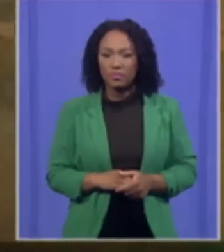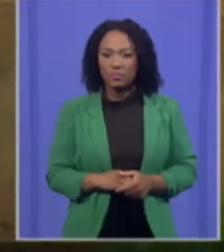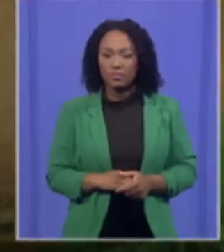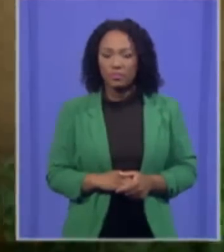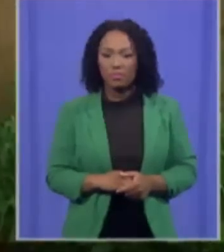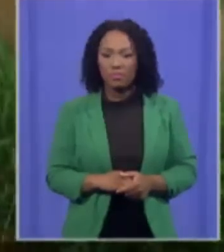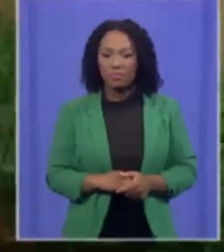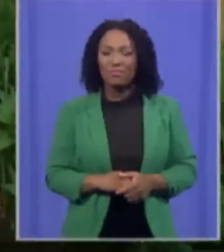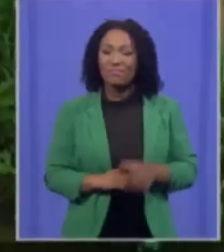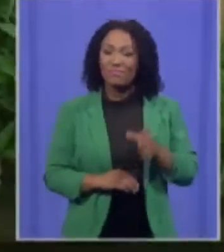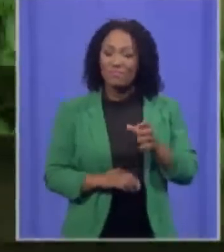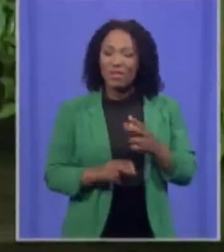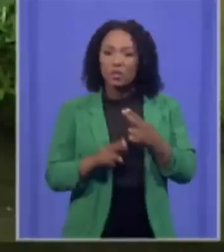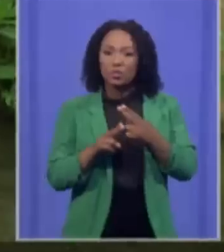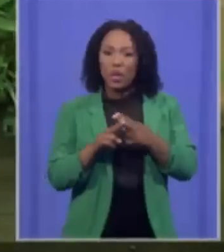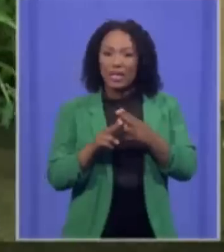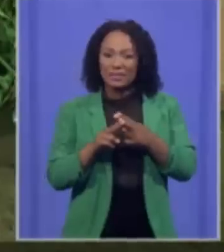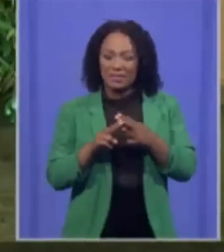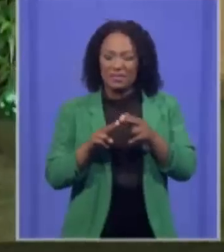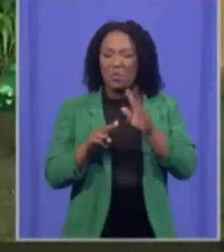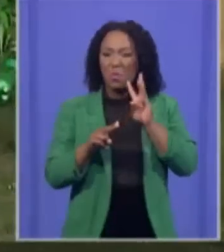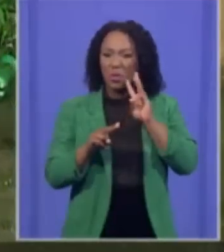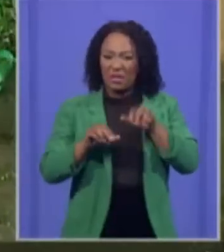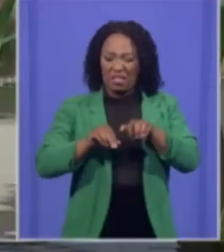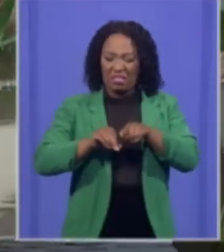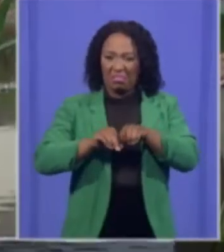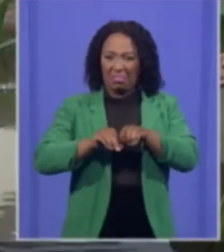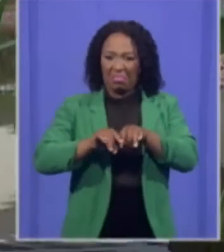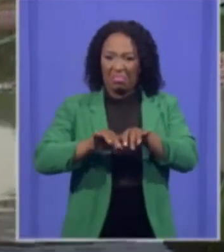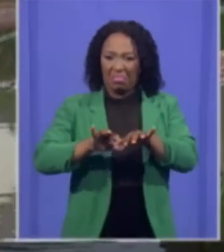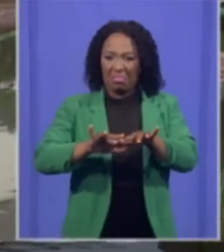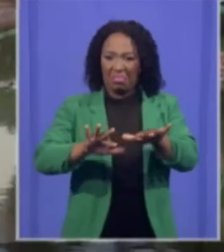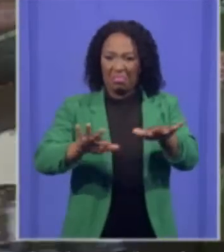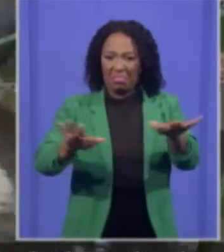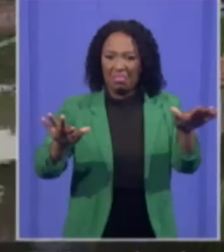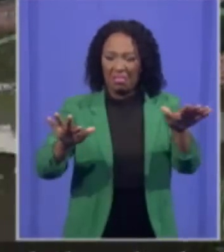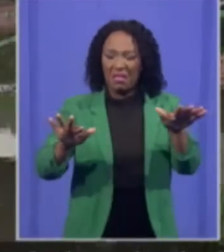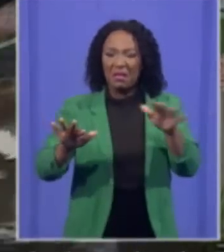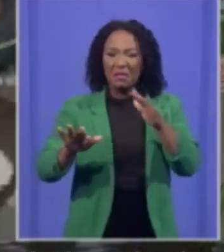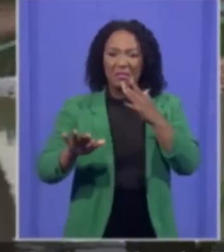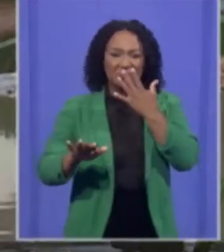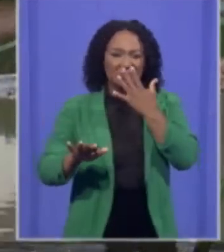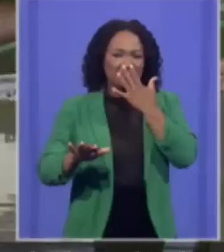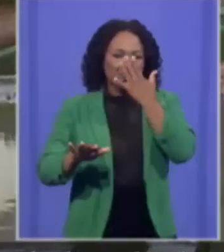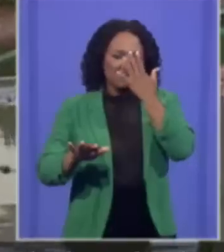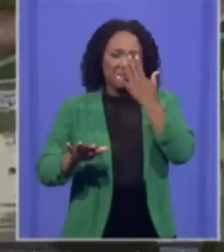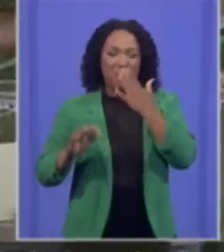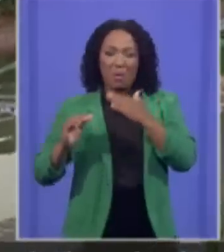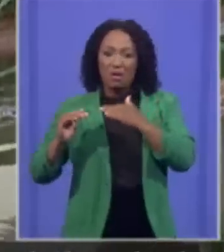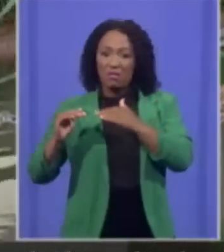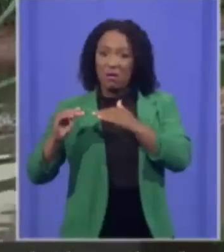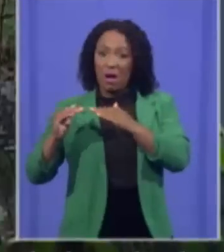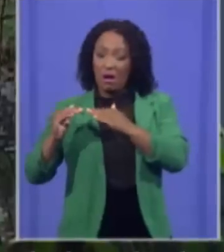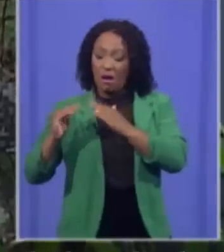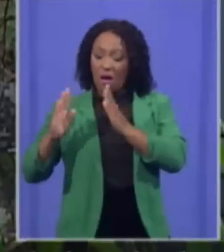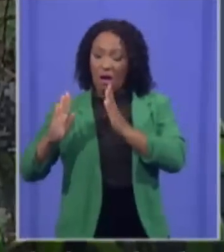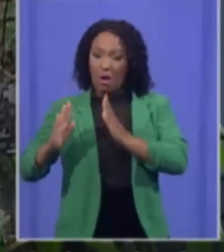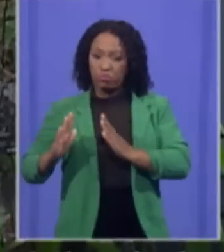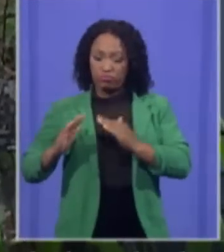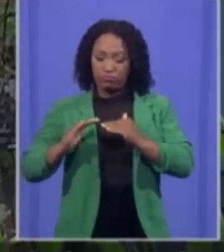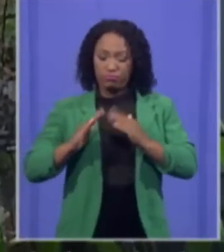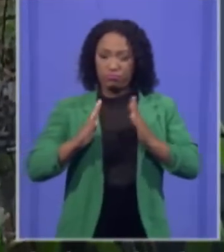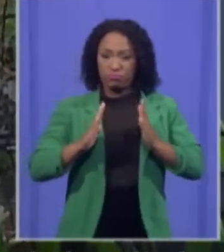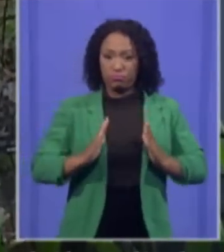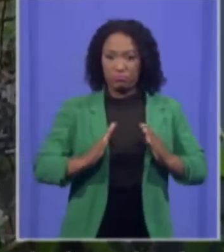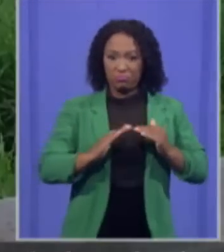Kelela tšhila e tšweletša monkgo o sa kgaotšego o senyago moya. Mabala a dintlo tša baagišane kgauswi le mokere o sepedišago ditšhila a khupeditšwe